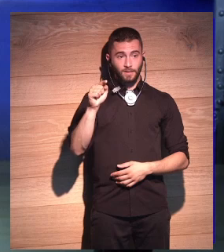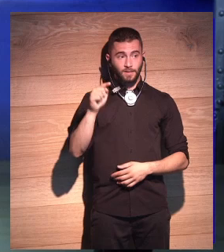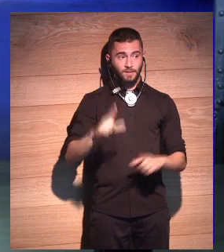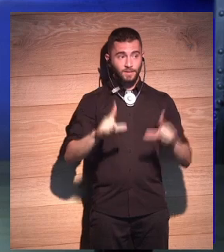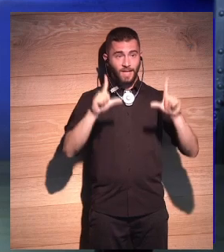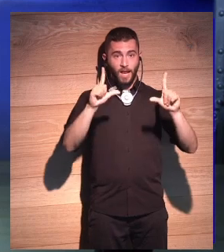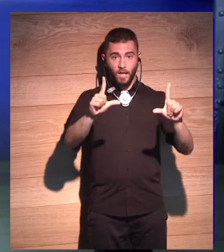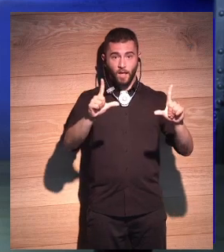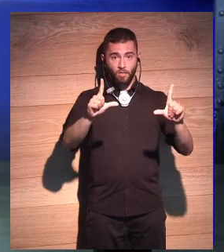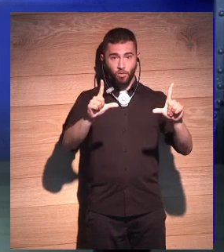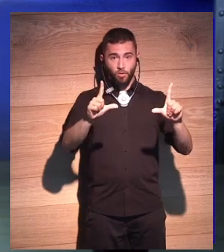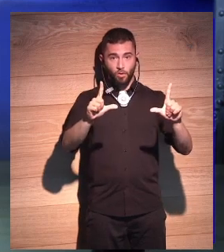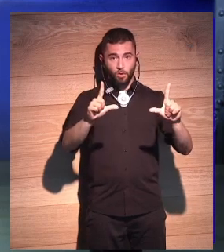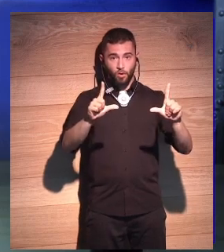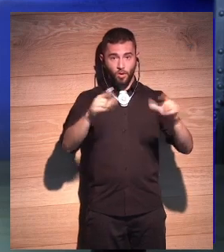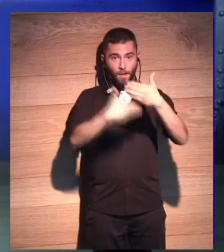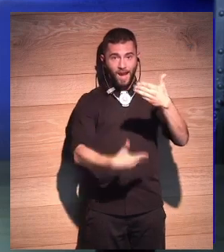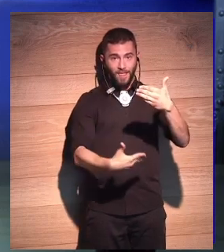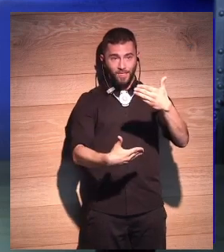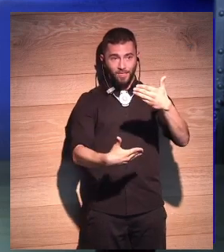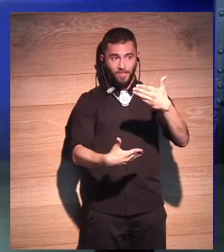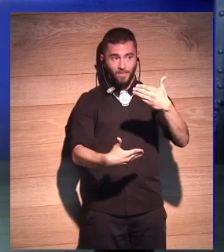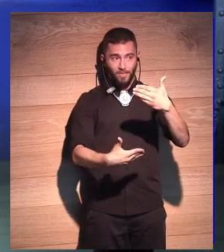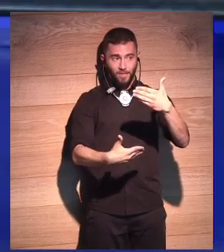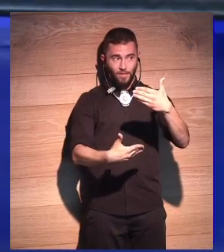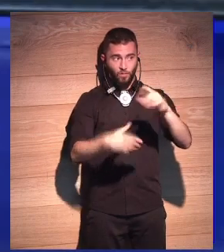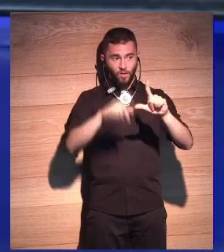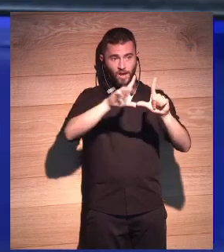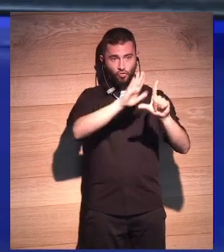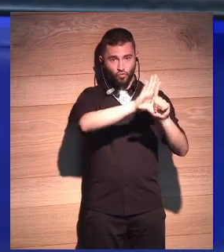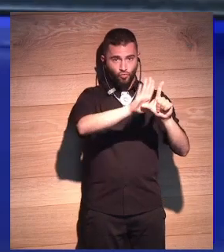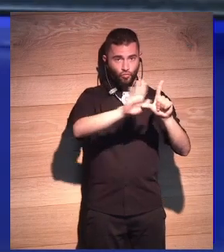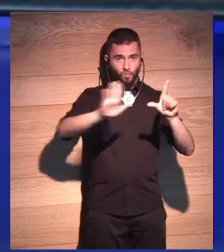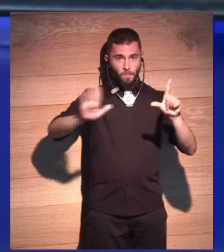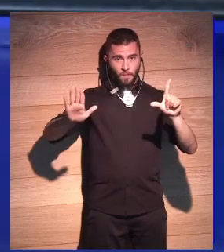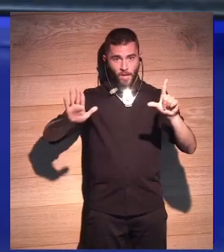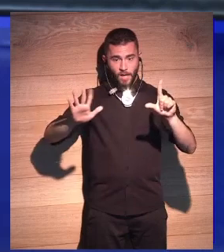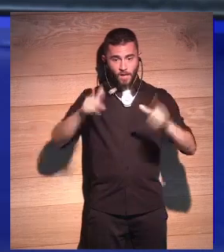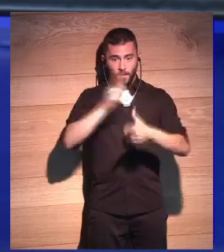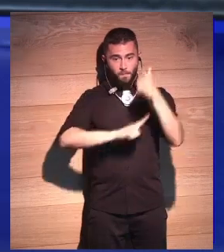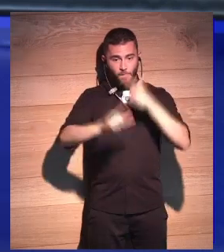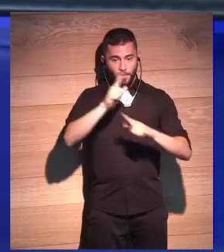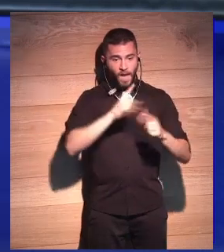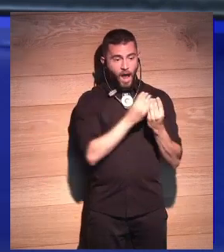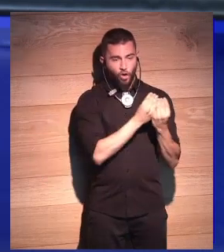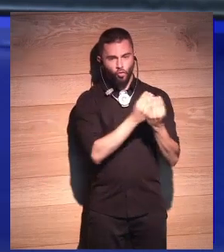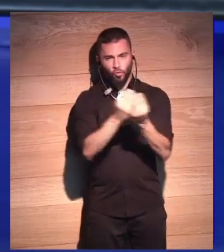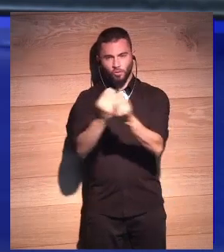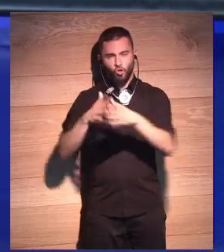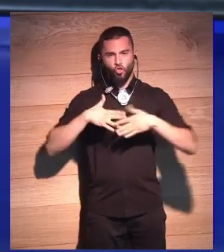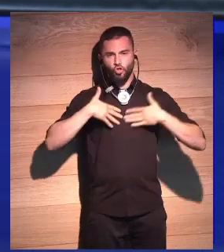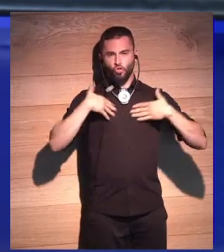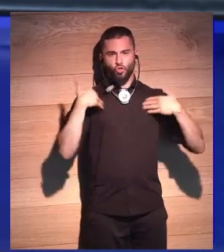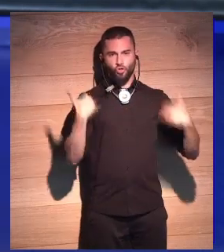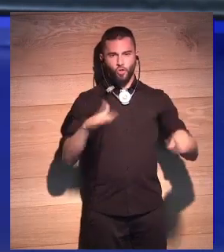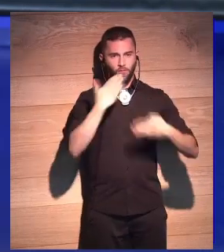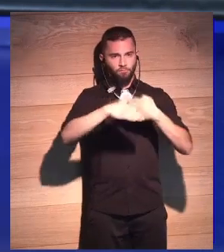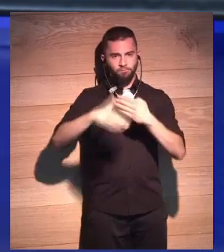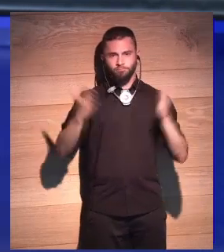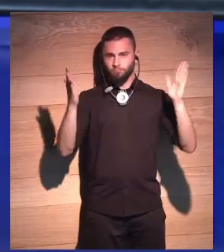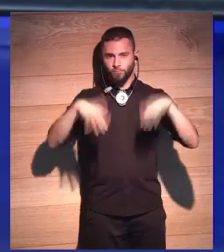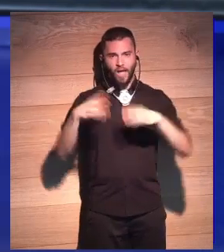It's just a wall. It's just a surface. It can travel with you anywhere. It doesn't have to be constrained to the physical environment